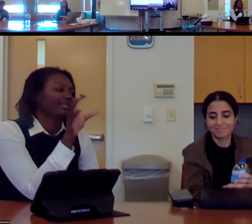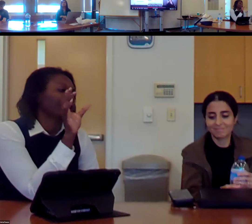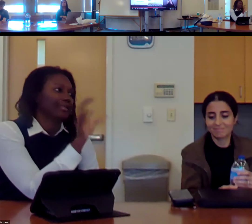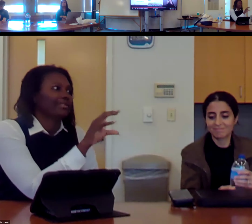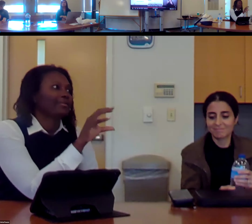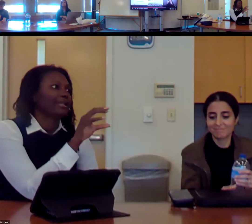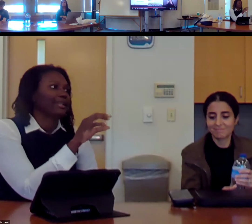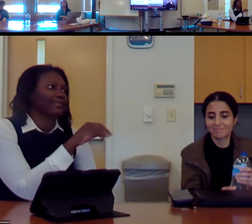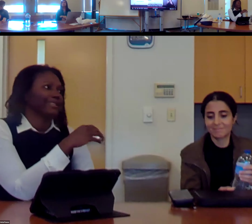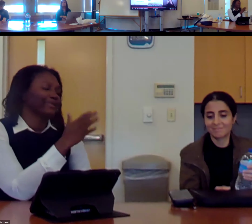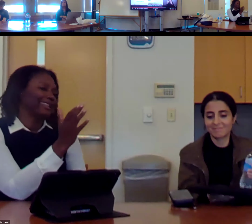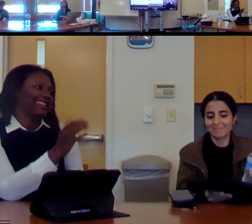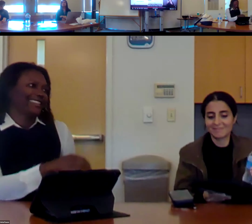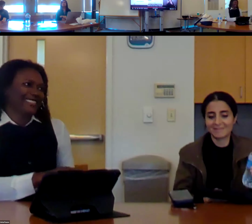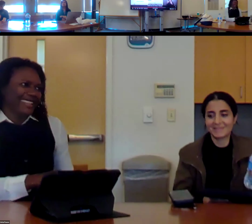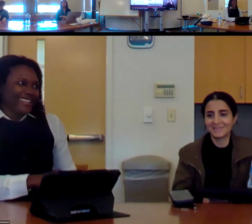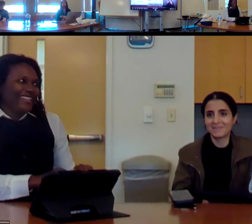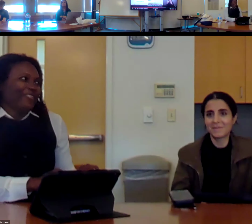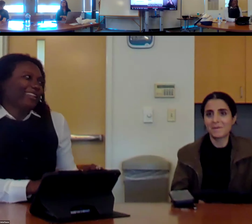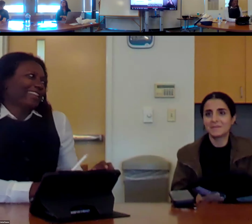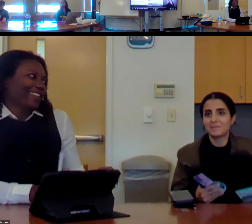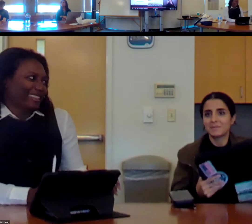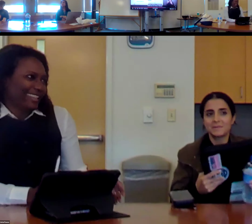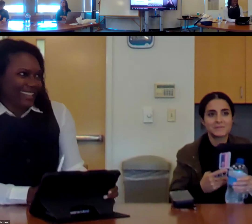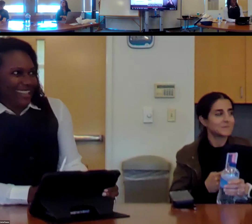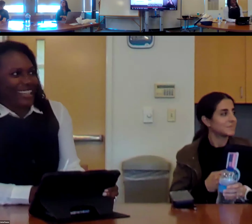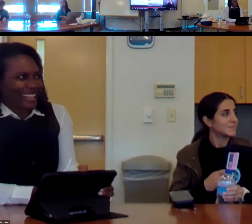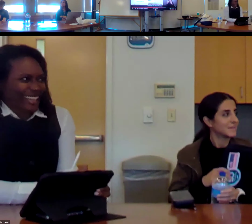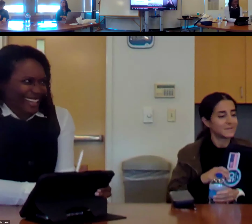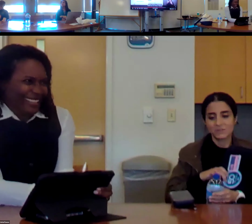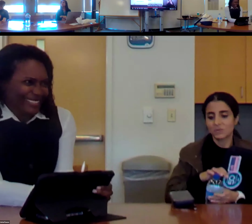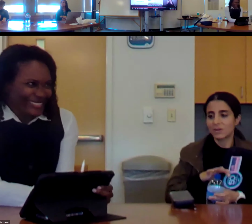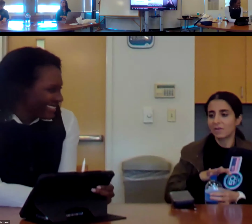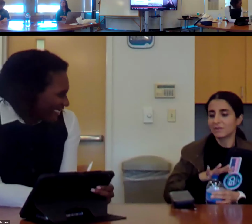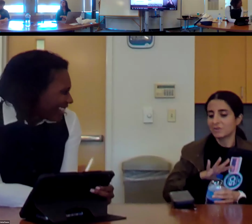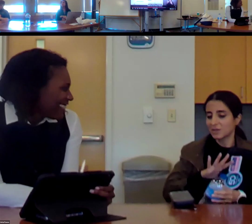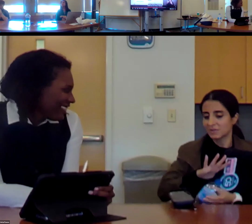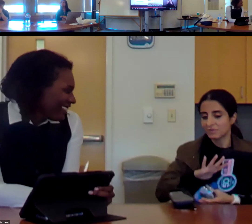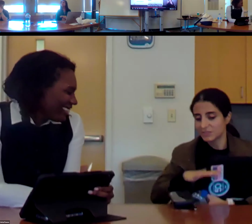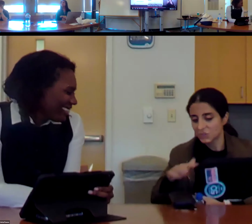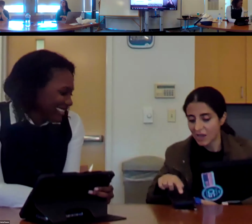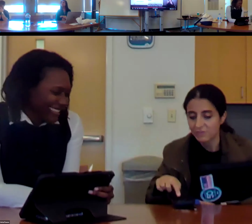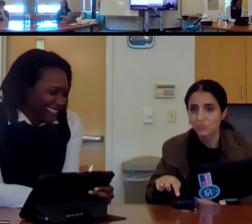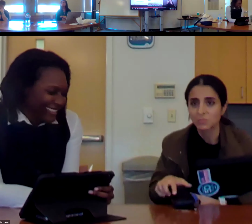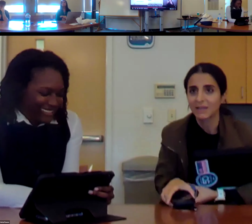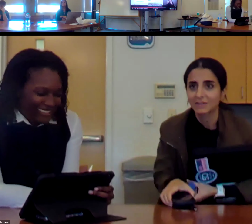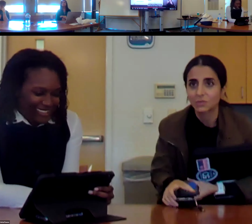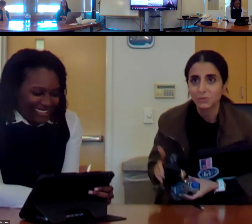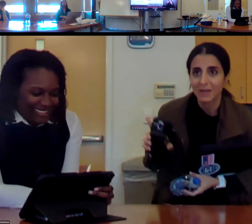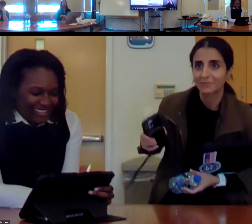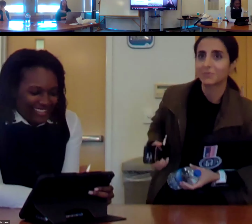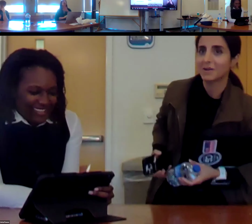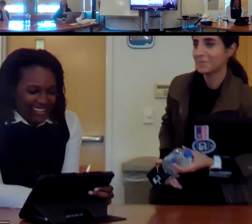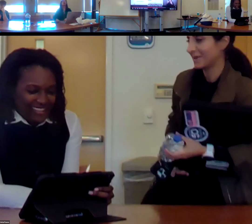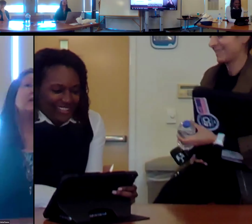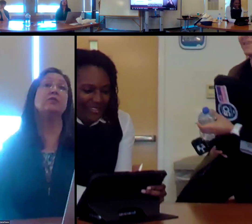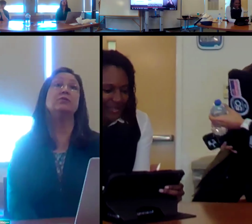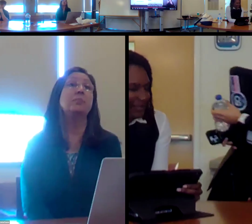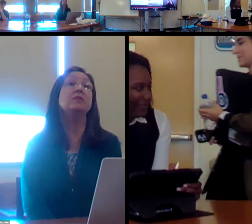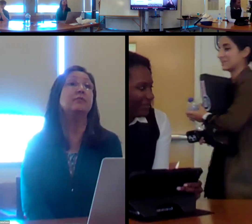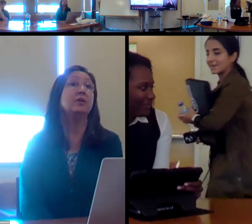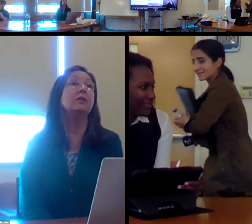tried this, and like, this is why it can't work, but anyway, we don't have. any- Nice. That's what we want is- I was meeting at 2, so I have to